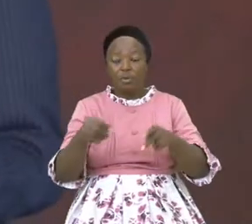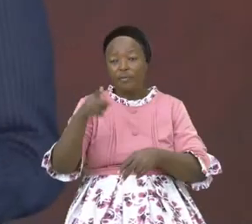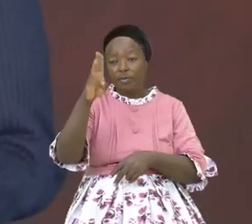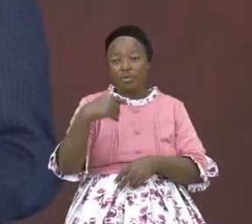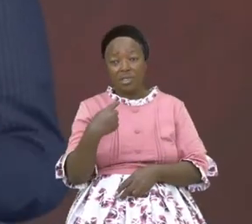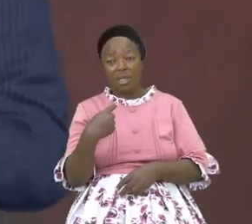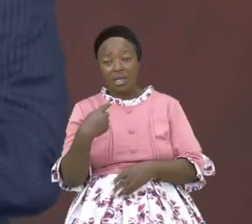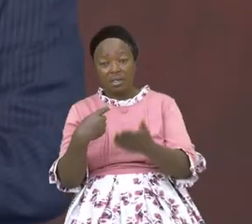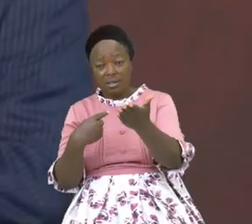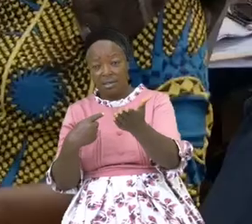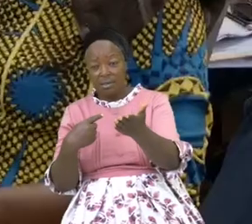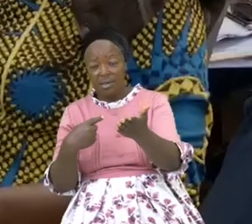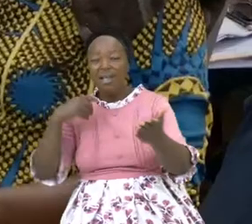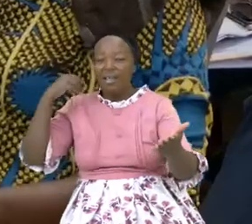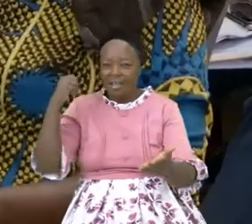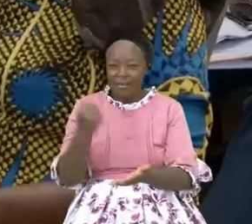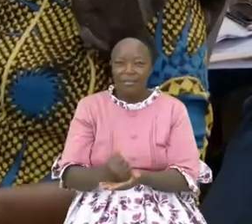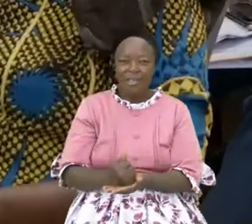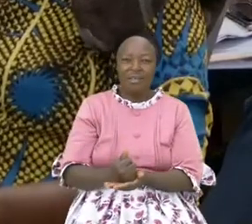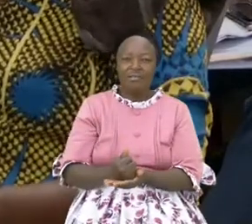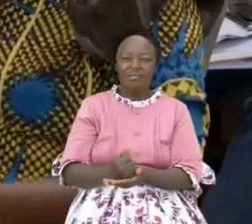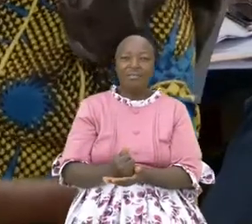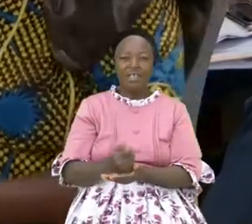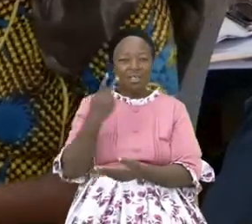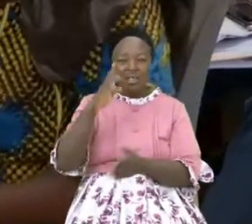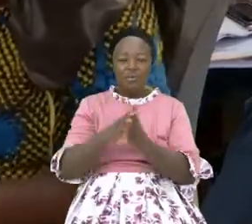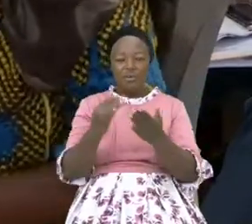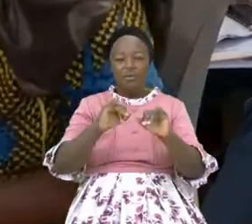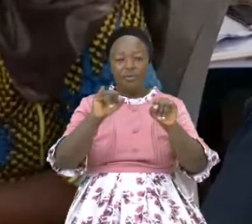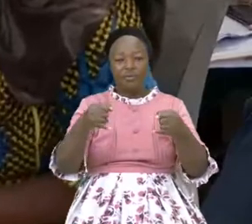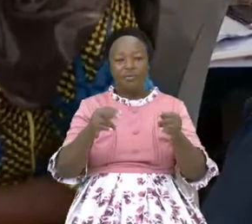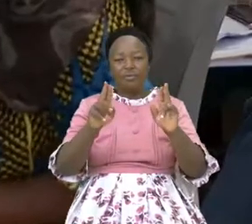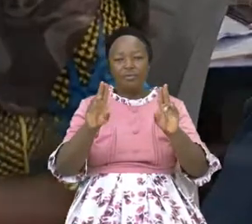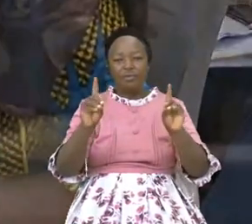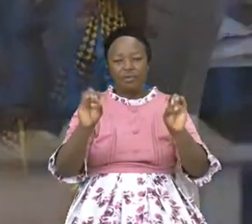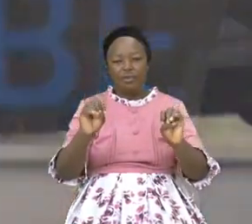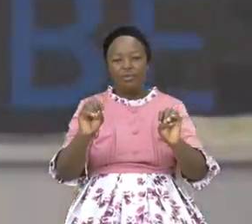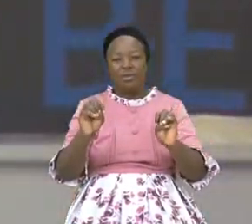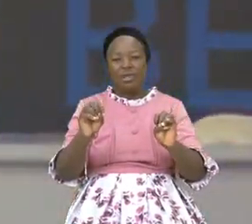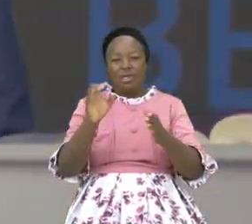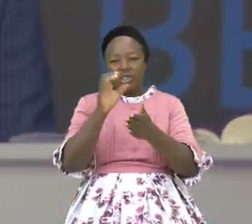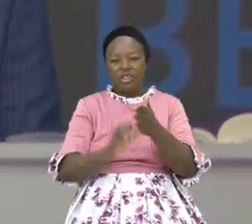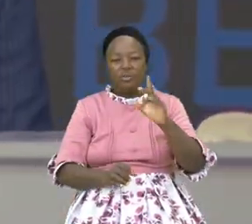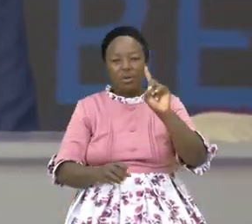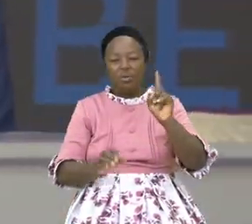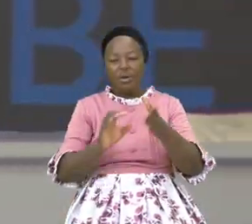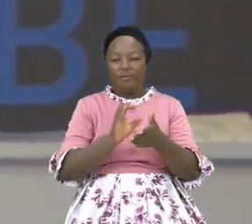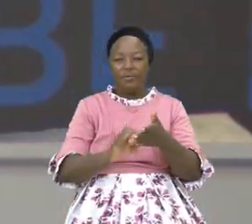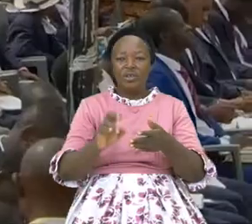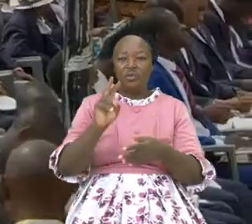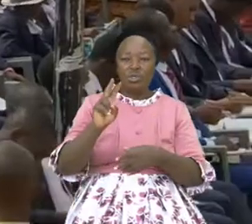said, amen. Look at Jude chapter 1. I'm reading from verse 24.